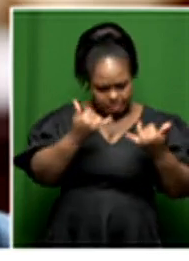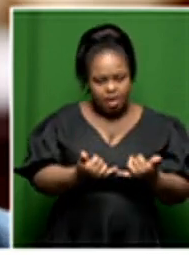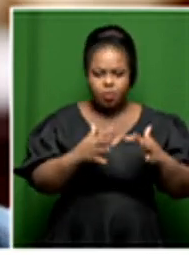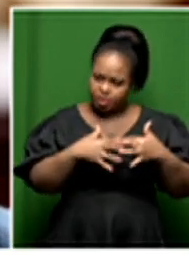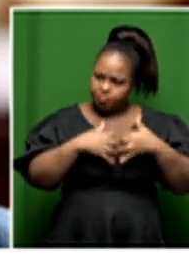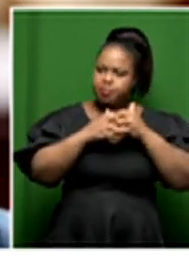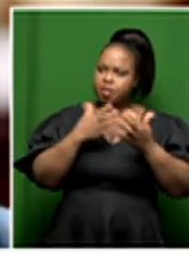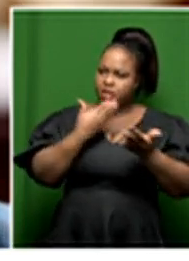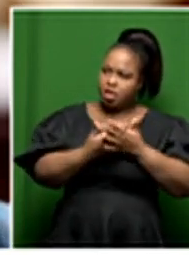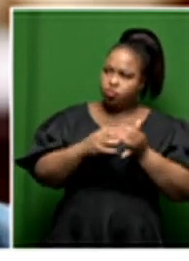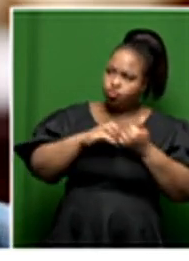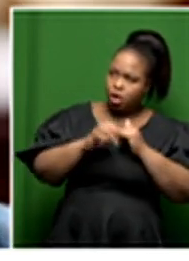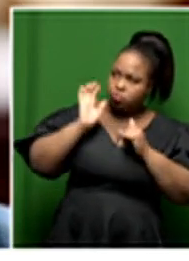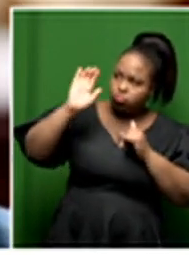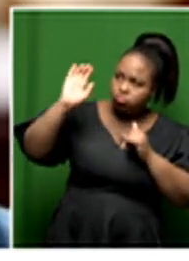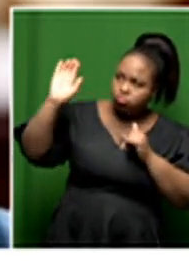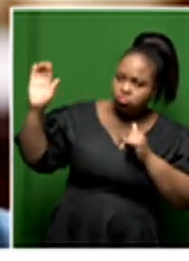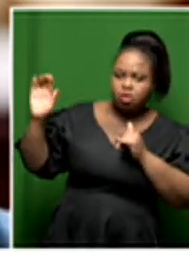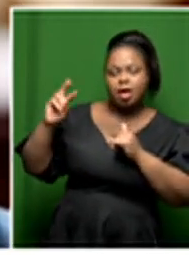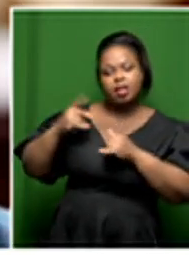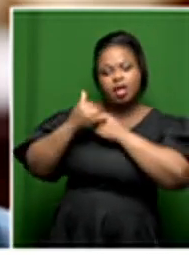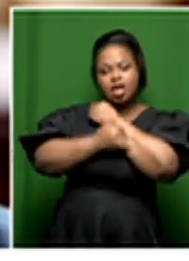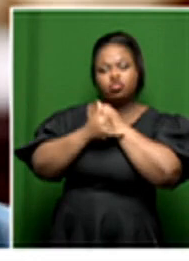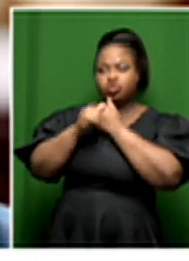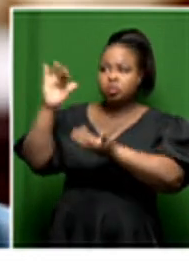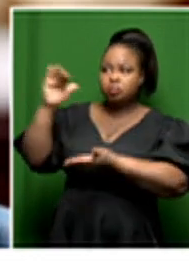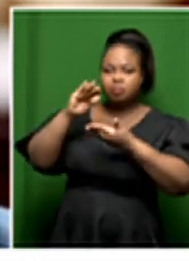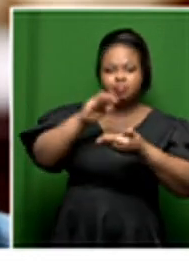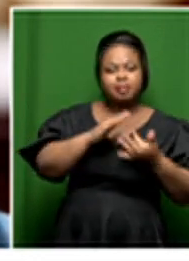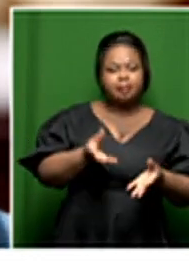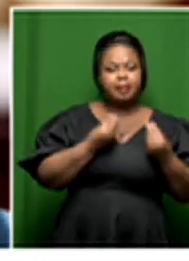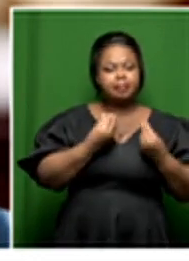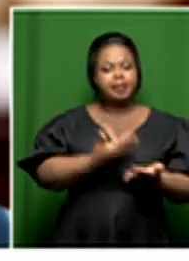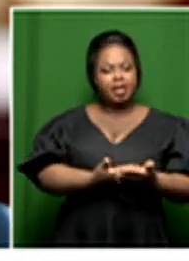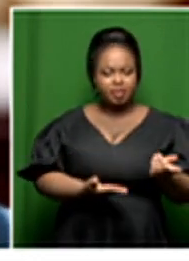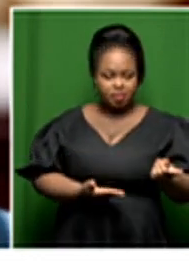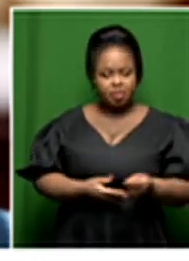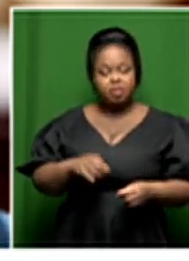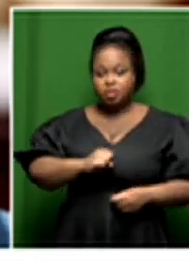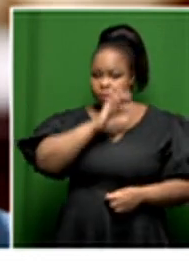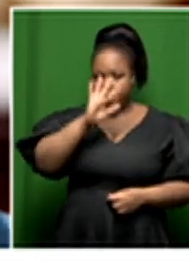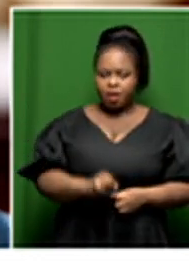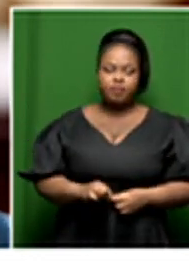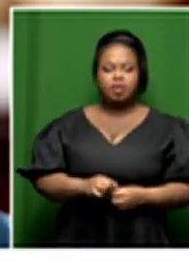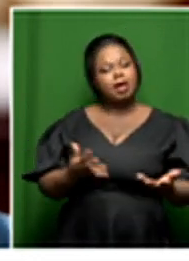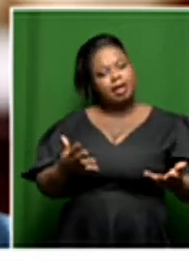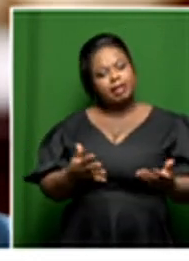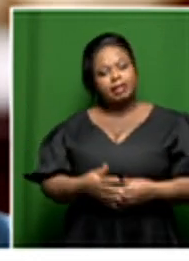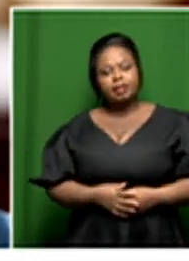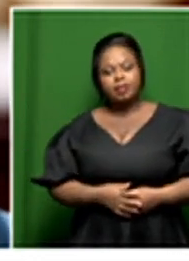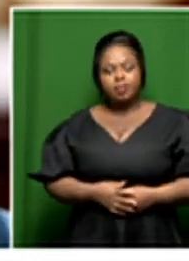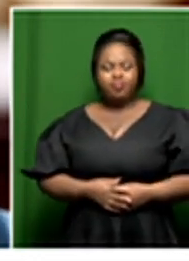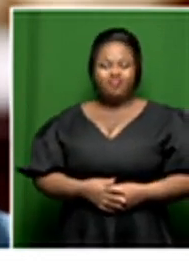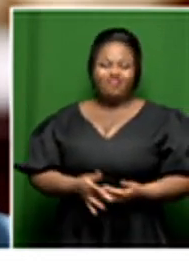and give traction to their respective vaccine rollout programs. South Africa, we find ourselves in